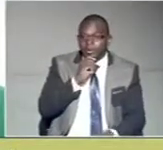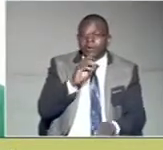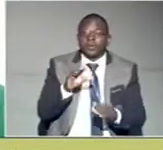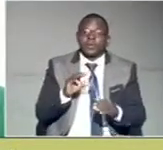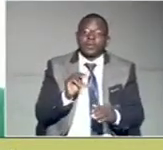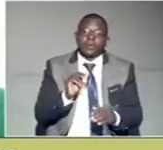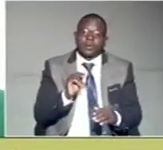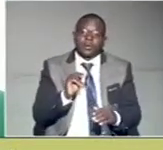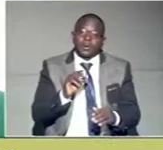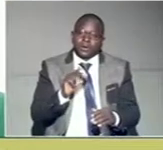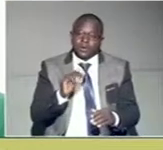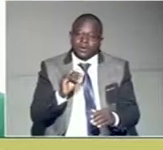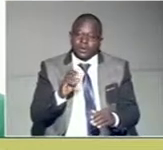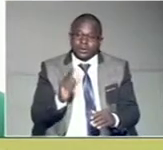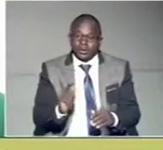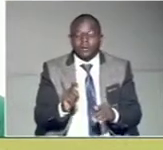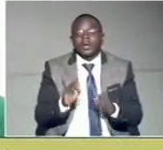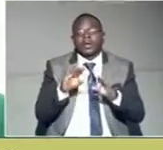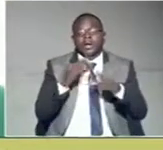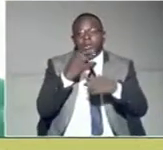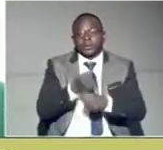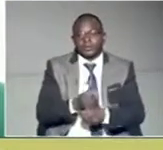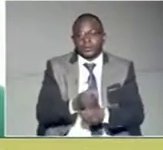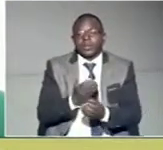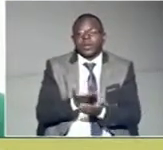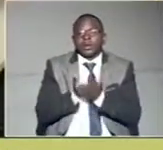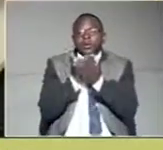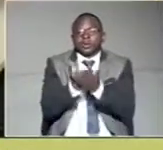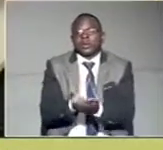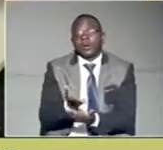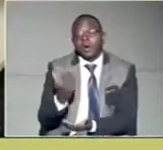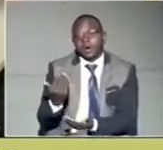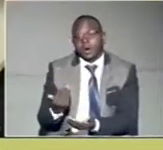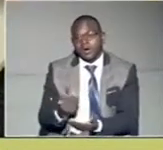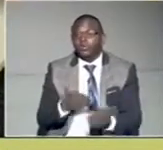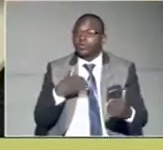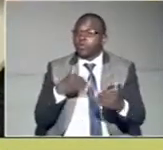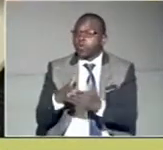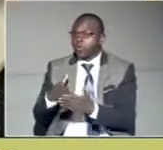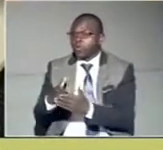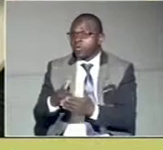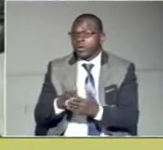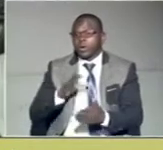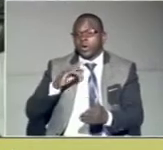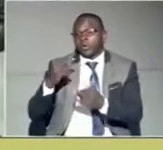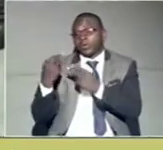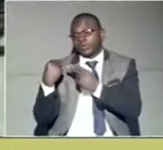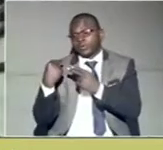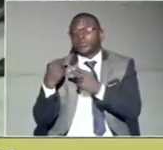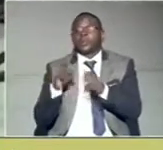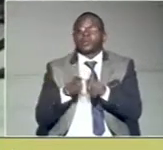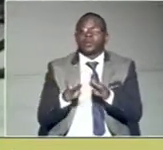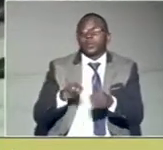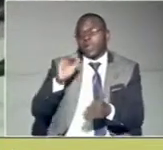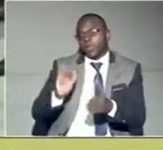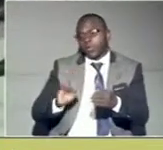Sentamu of Uganda Media Women Association presented a paper on obstacles responsible for keeping women